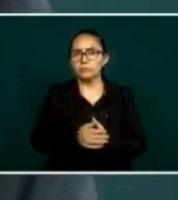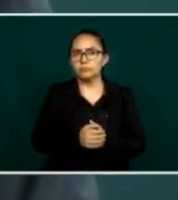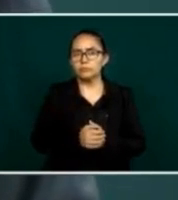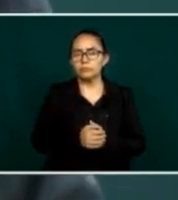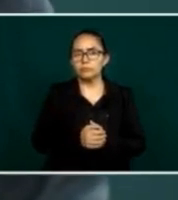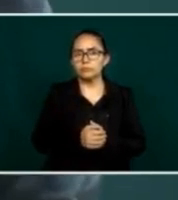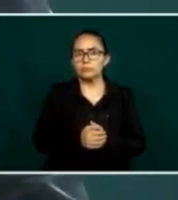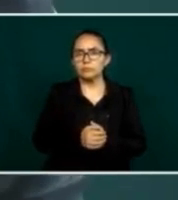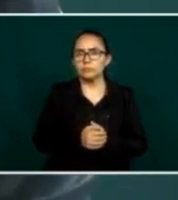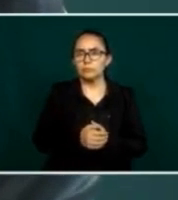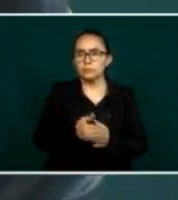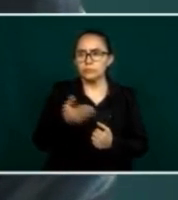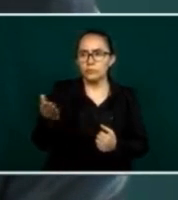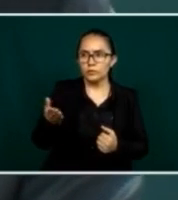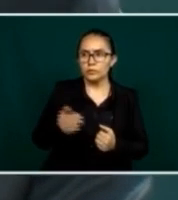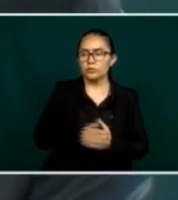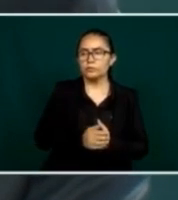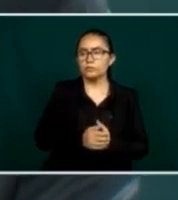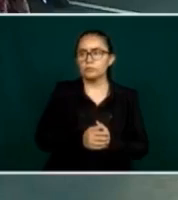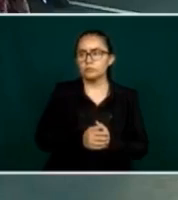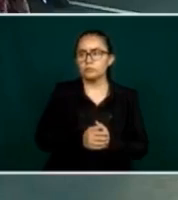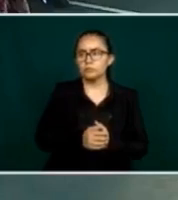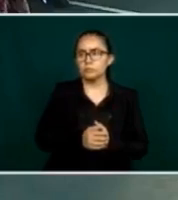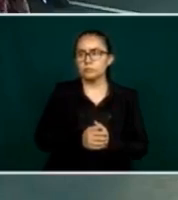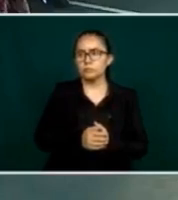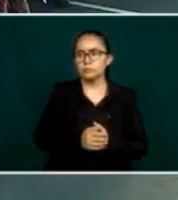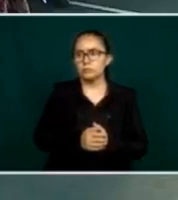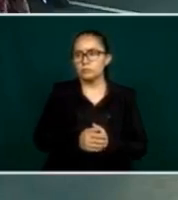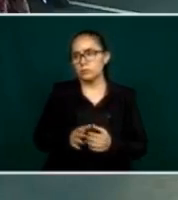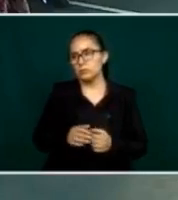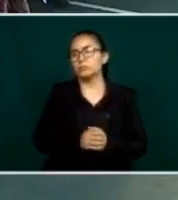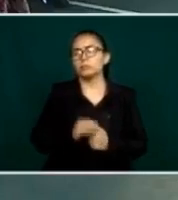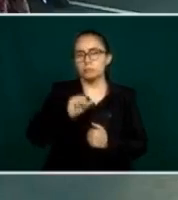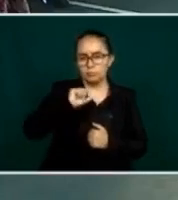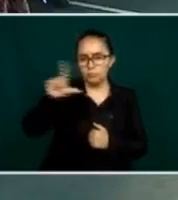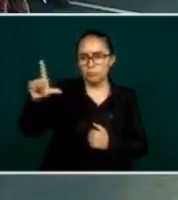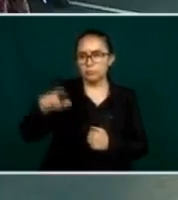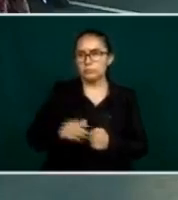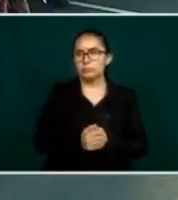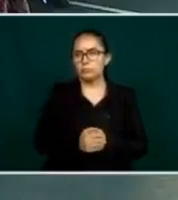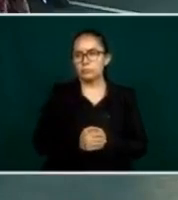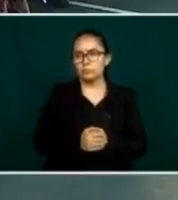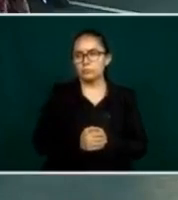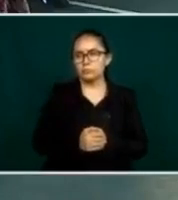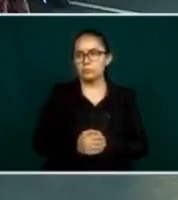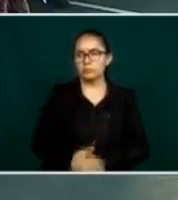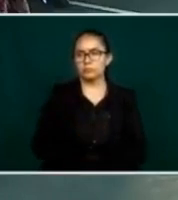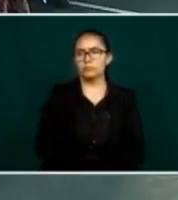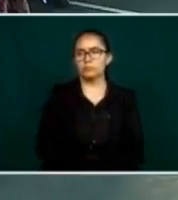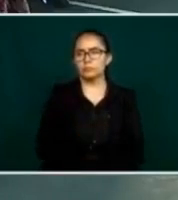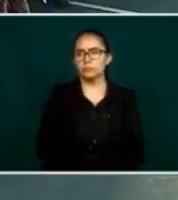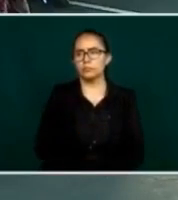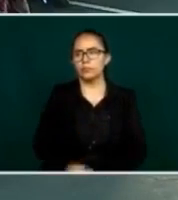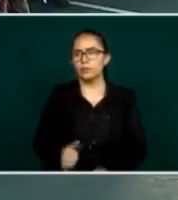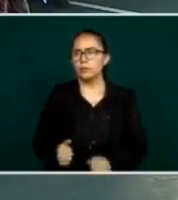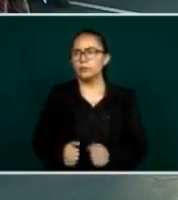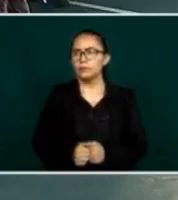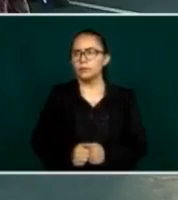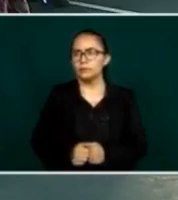But all you have to do is investigate. You guys that are professional watchers.